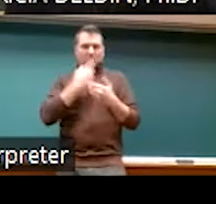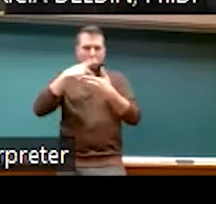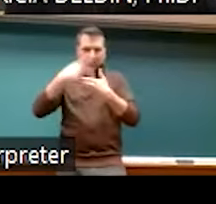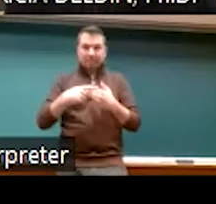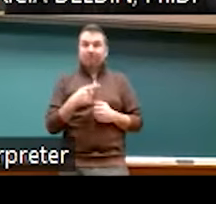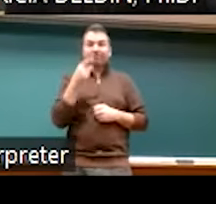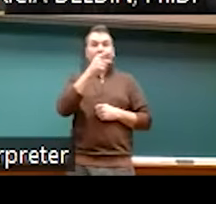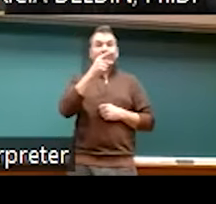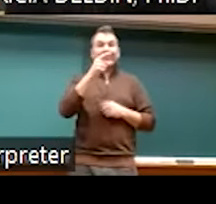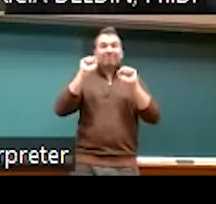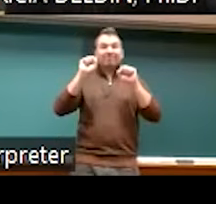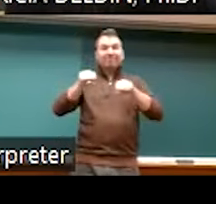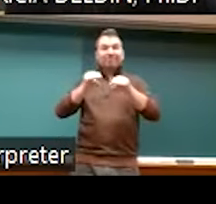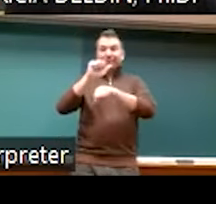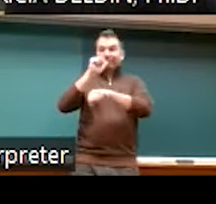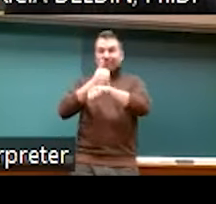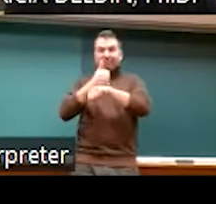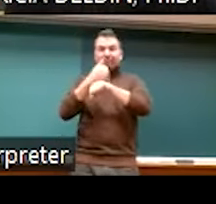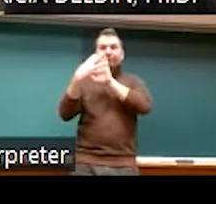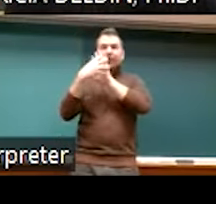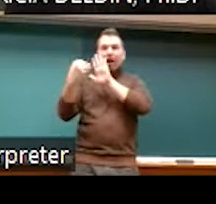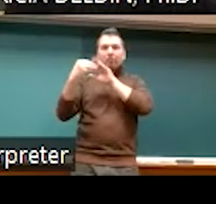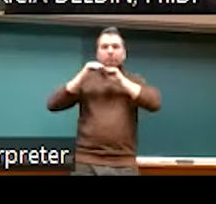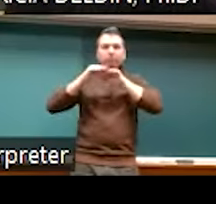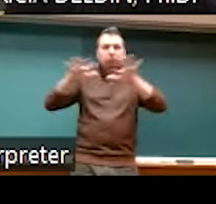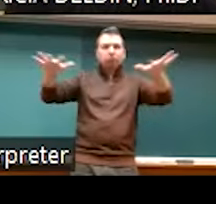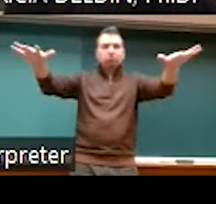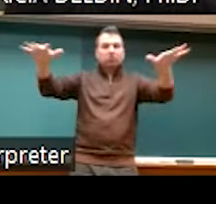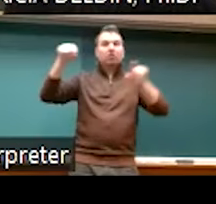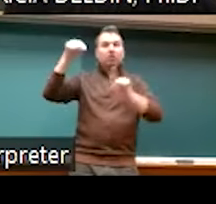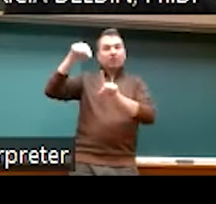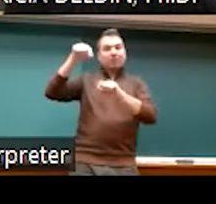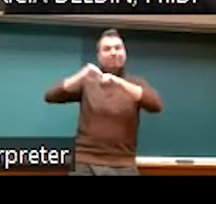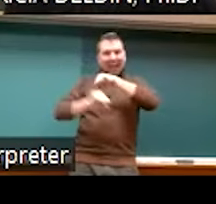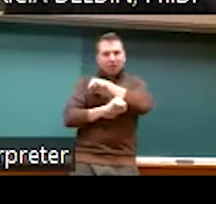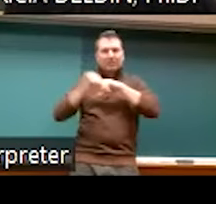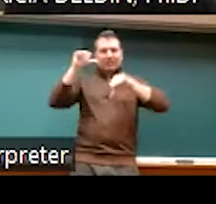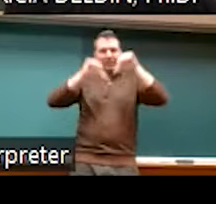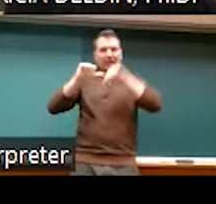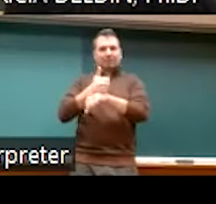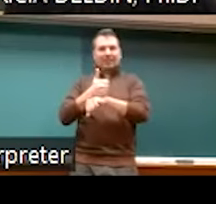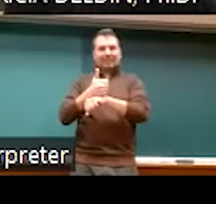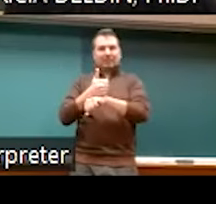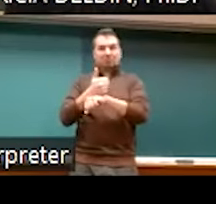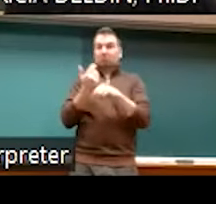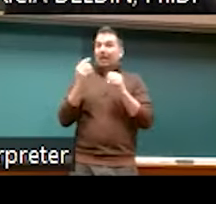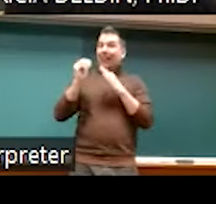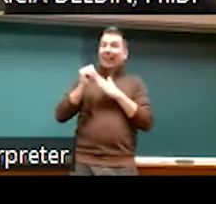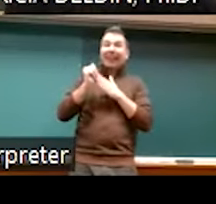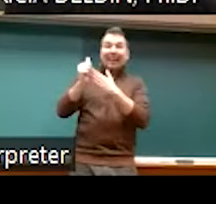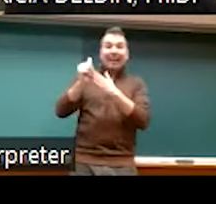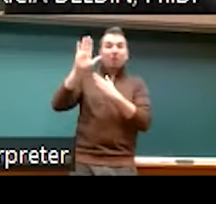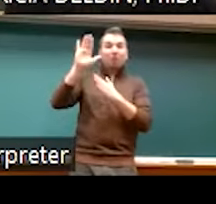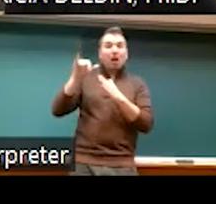scalable, affordable, science-based program that can be led by peers or professionals, and it's a